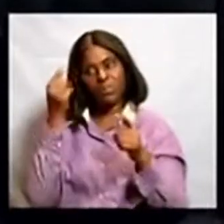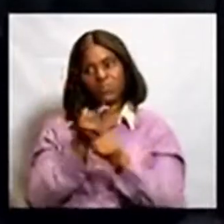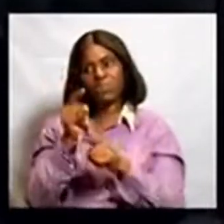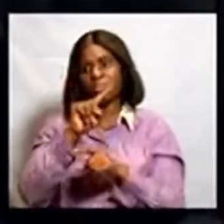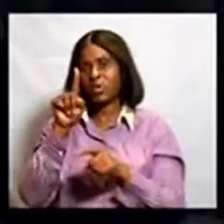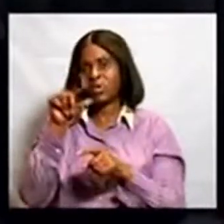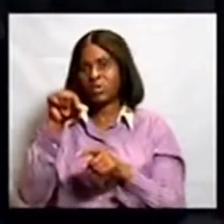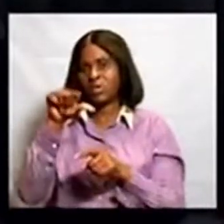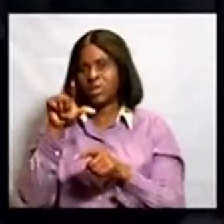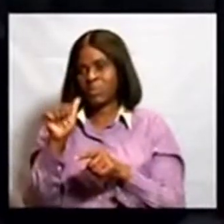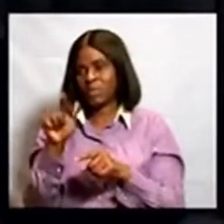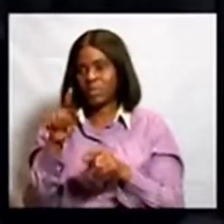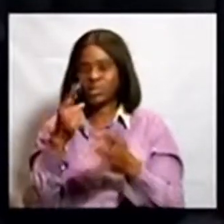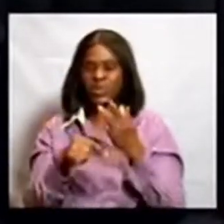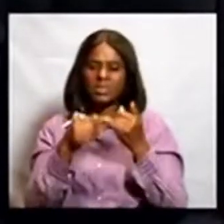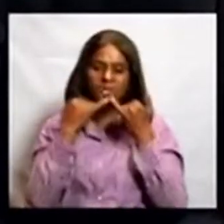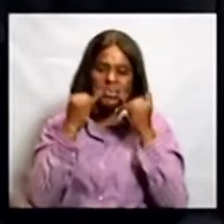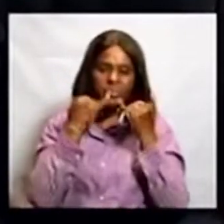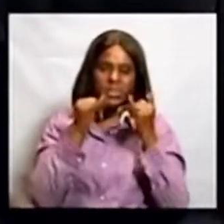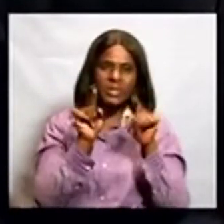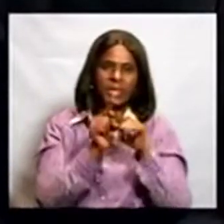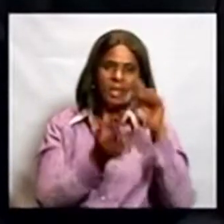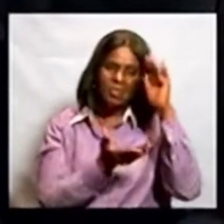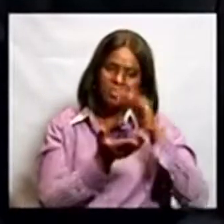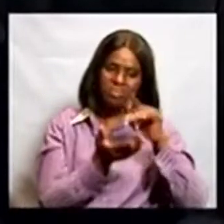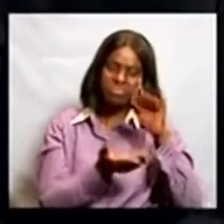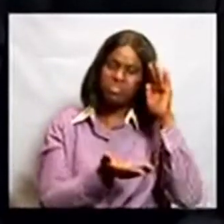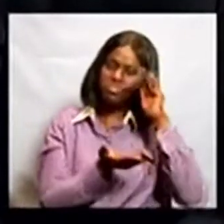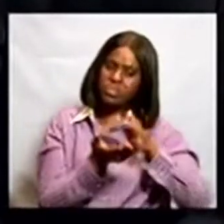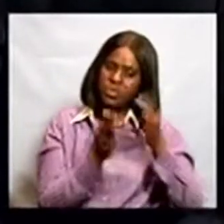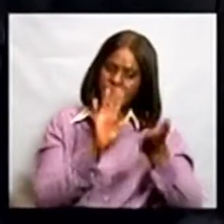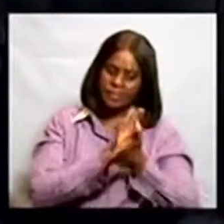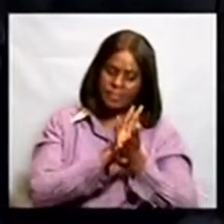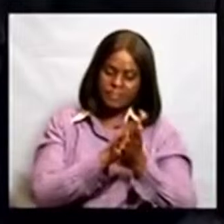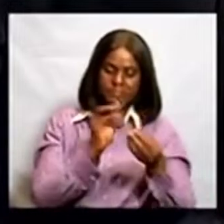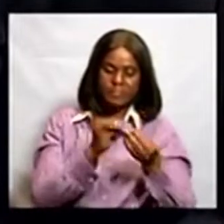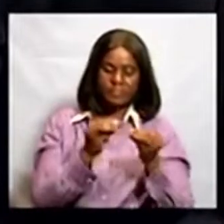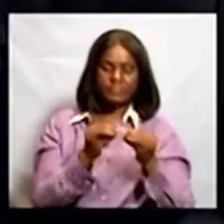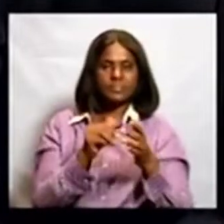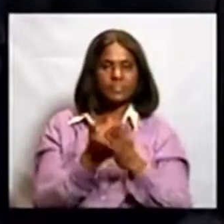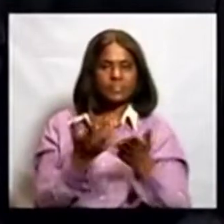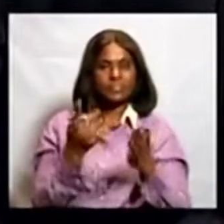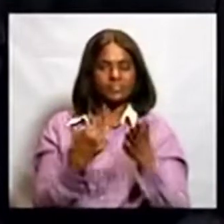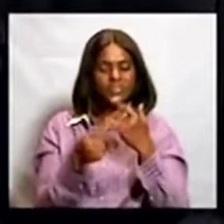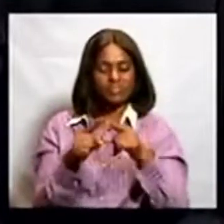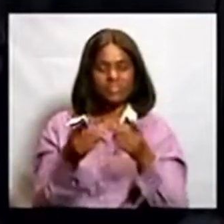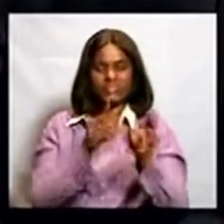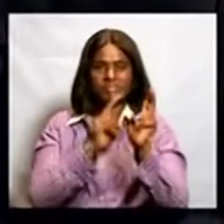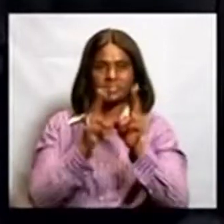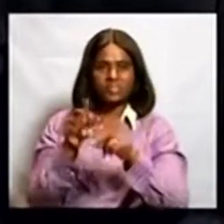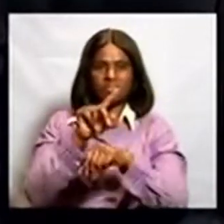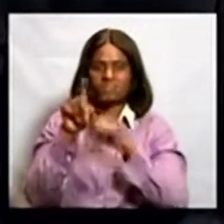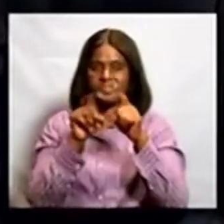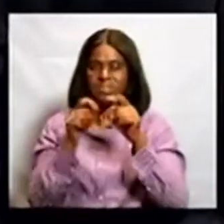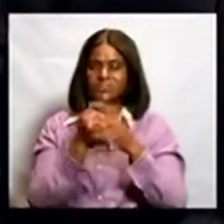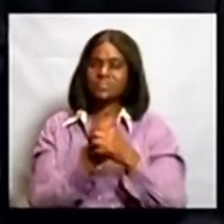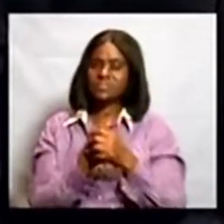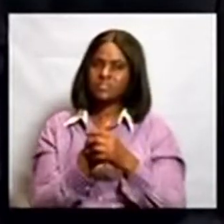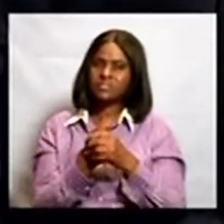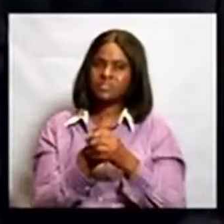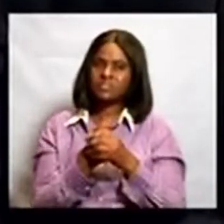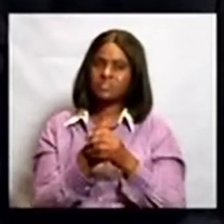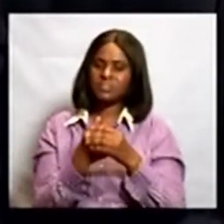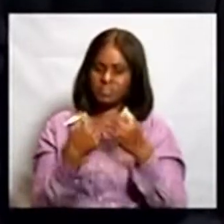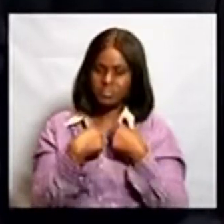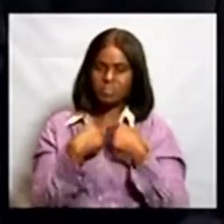what informed your decision to upload the reduction of members. I ask this question because having